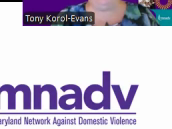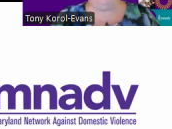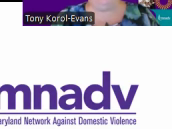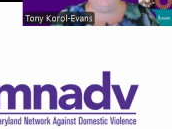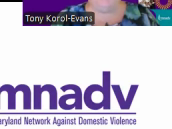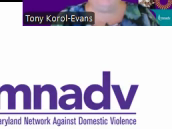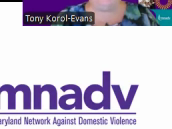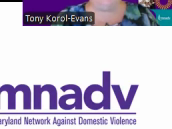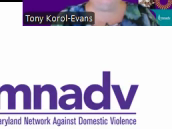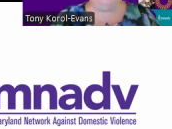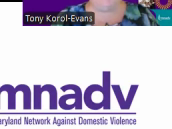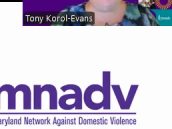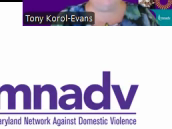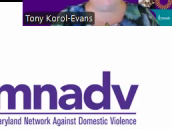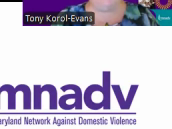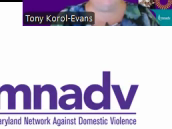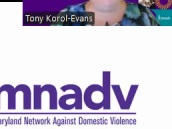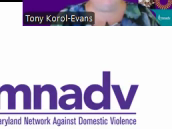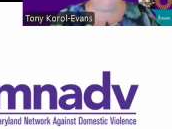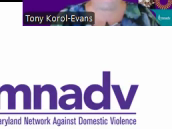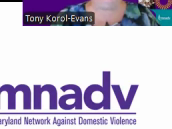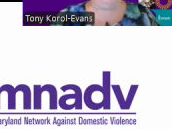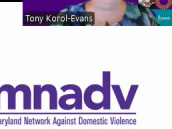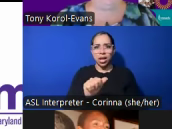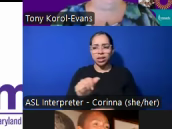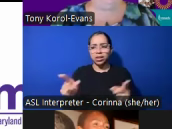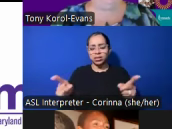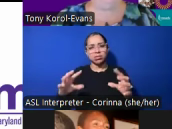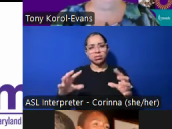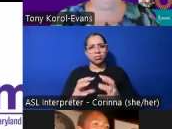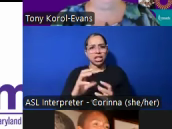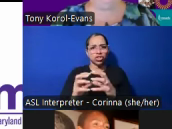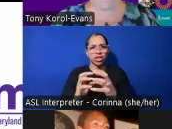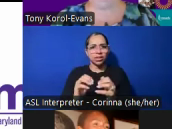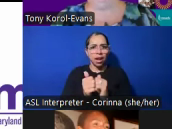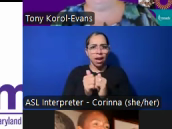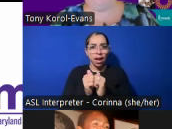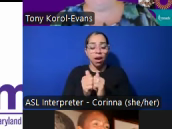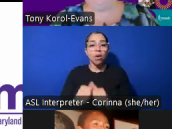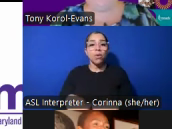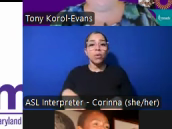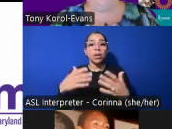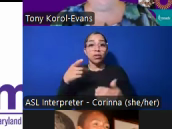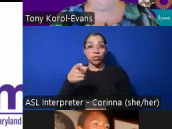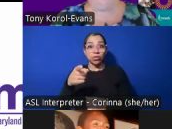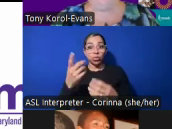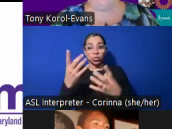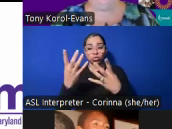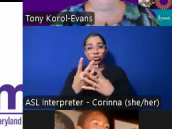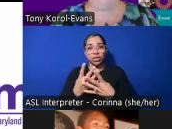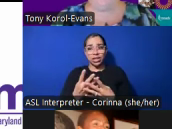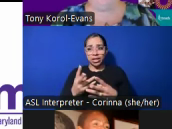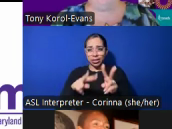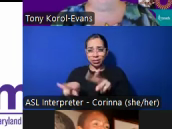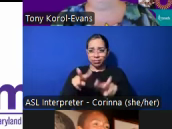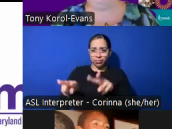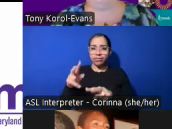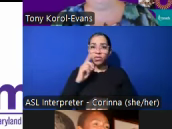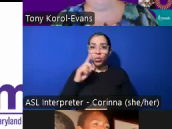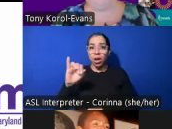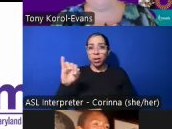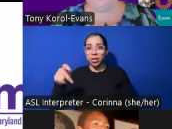intimate partner violence and sexual violence and determine best practices when screening for intimate partner violence, sexual violence,